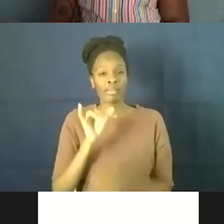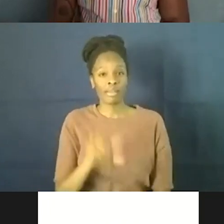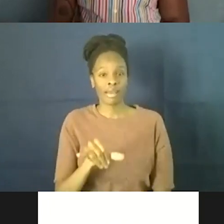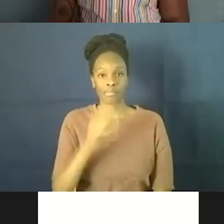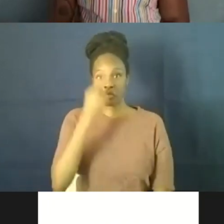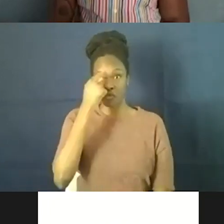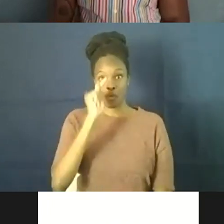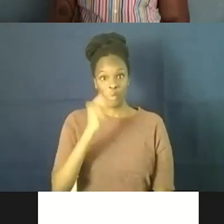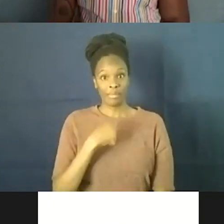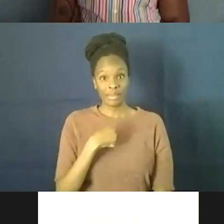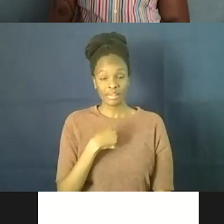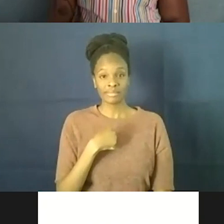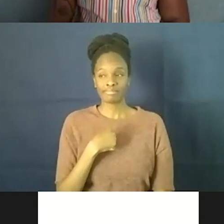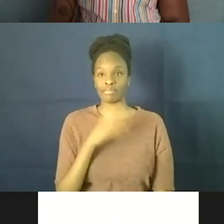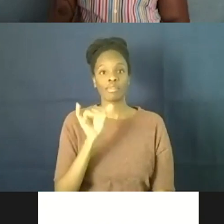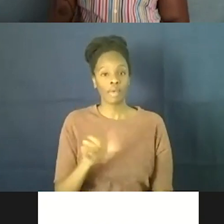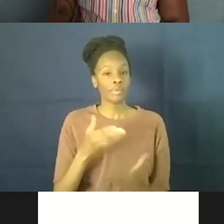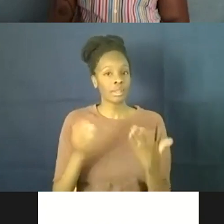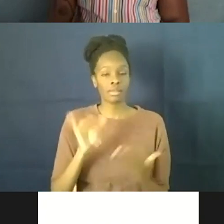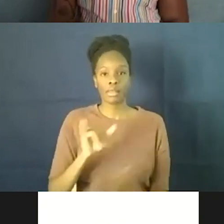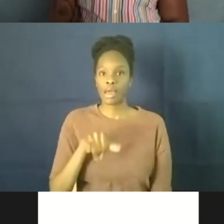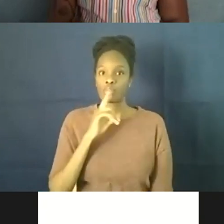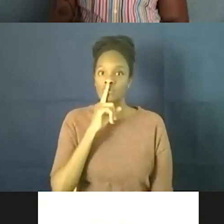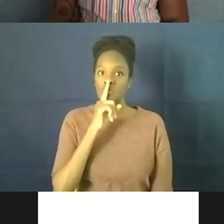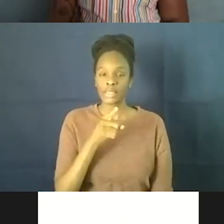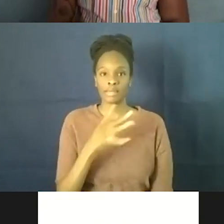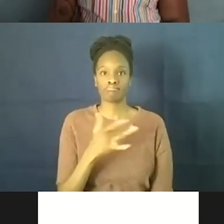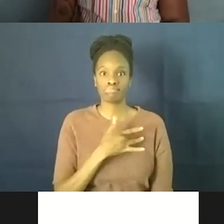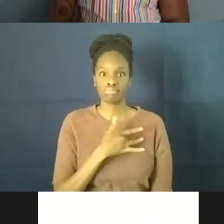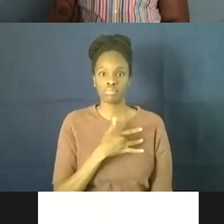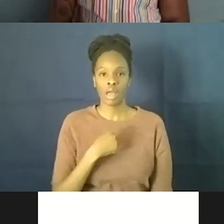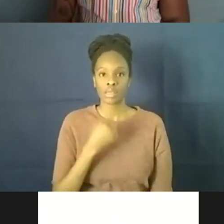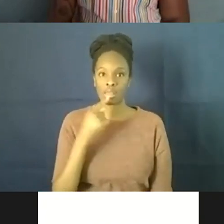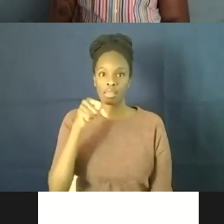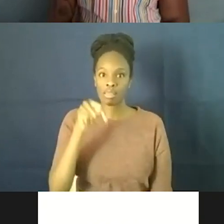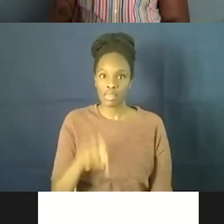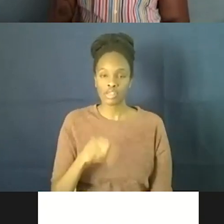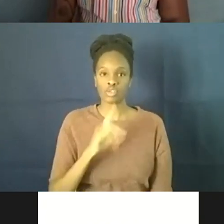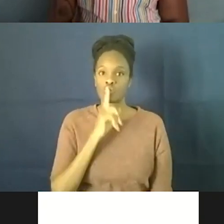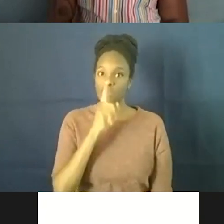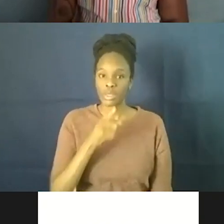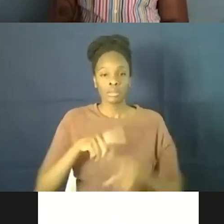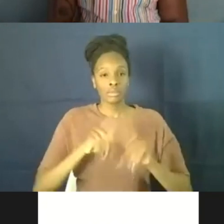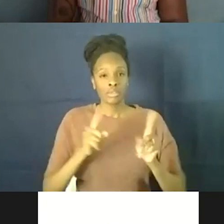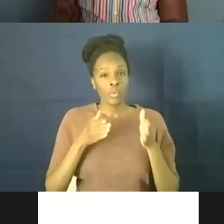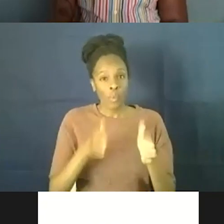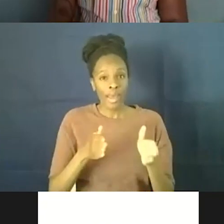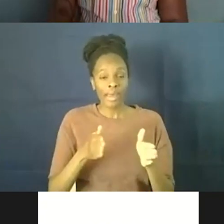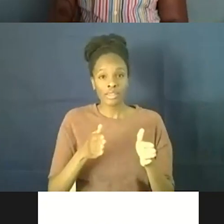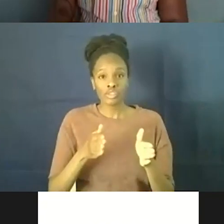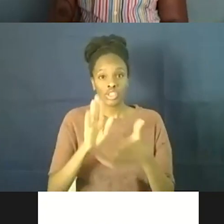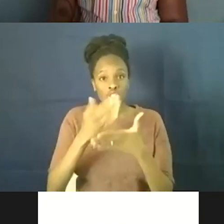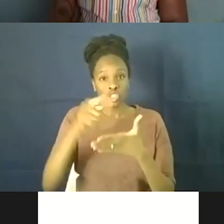me, that was the thing that really got to me. And I was like, oh, this is a really different way of telling the story,